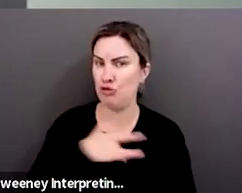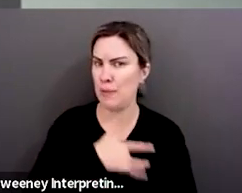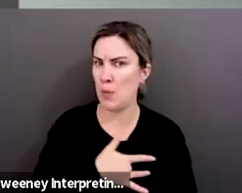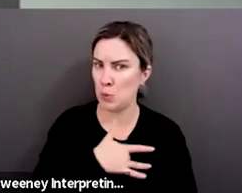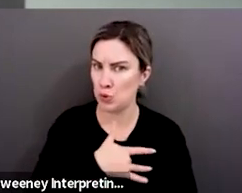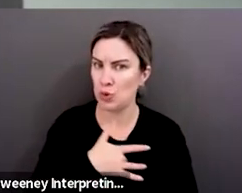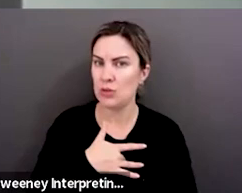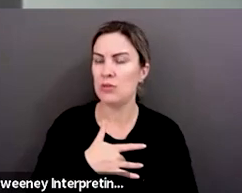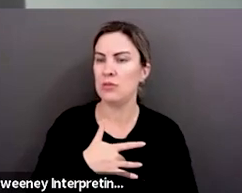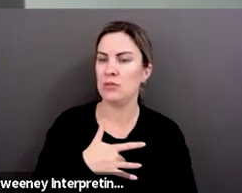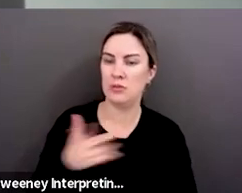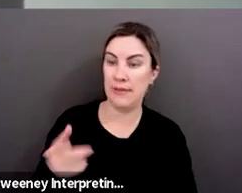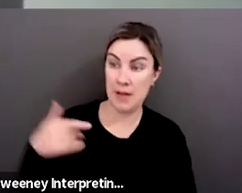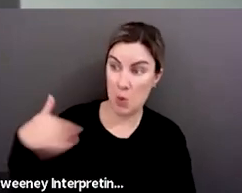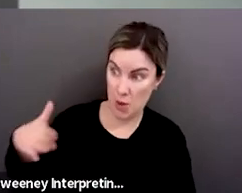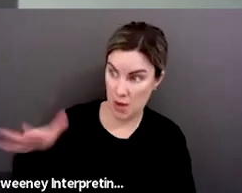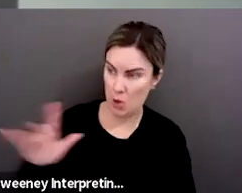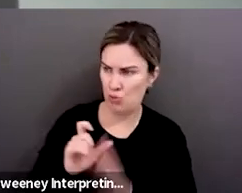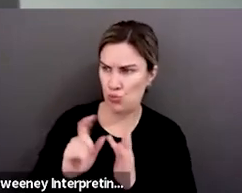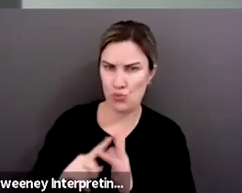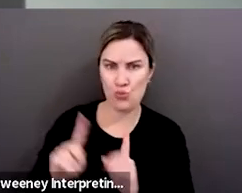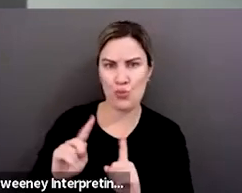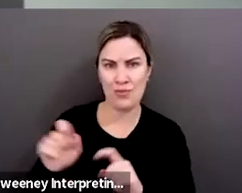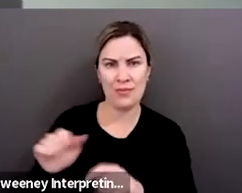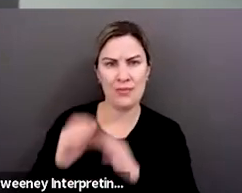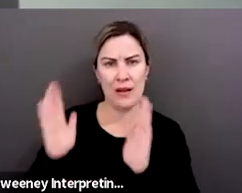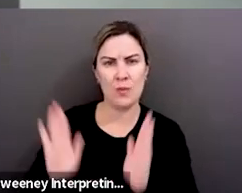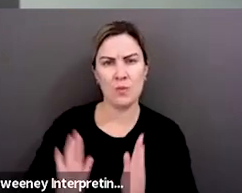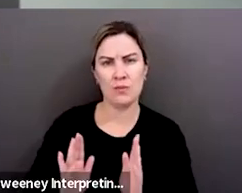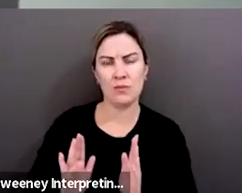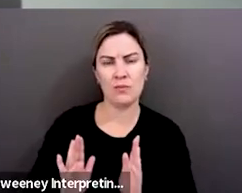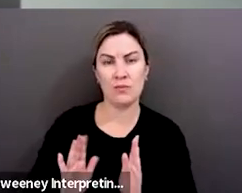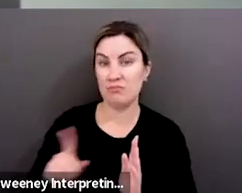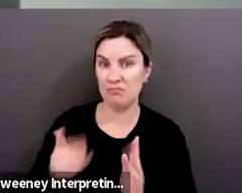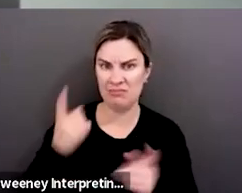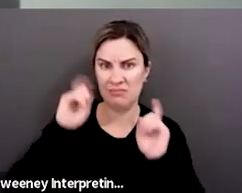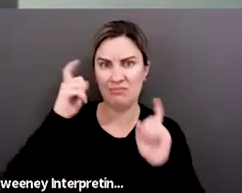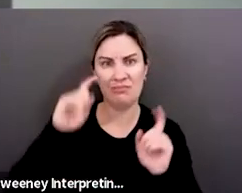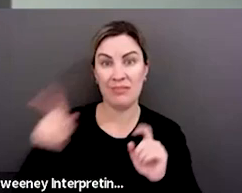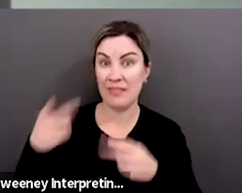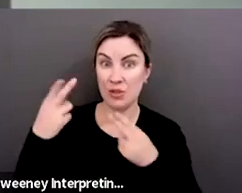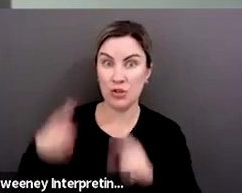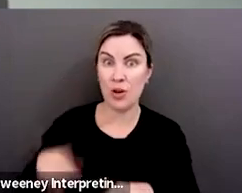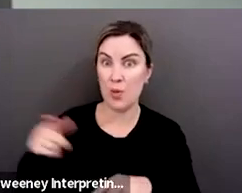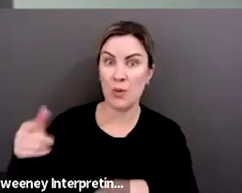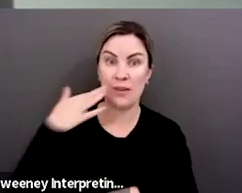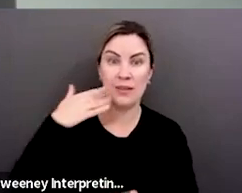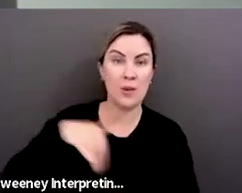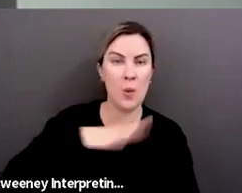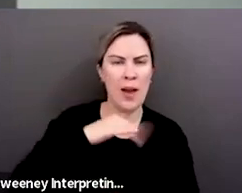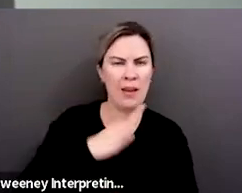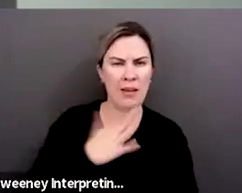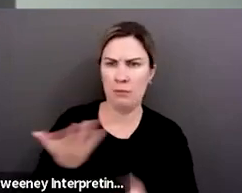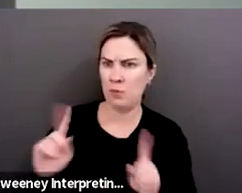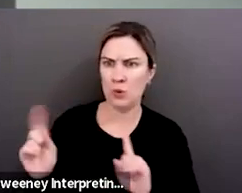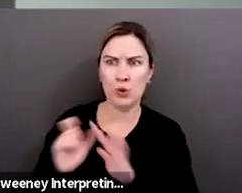practically while she was away during that period of time. And of course, her biggest concern was that he may pass away while she's gone. So it was really incredible and